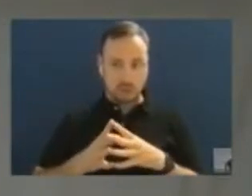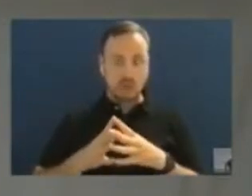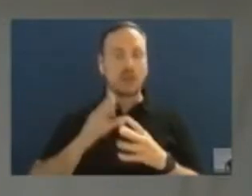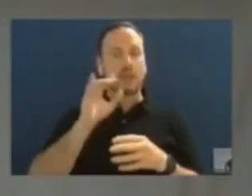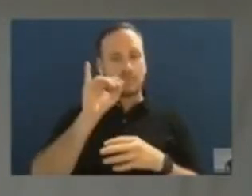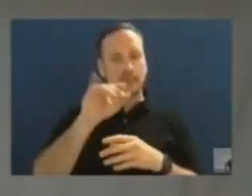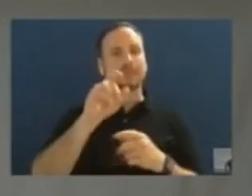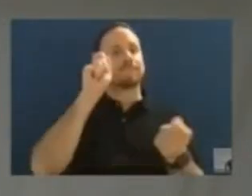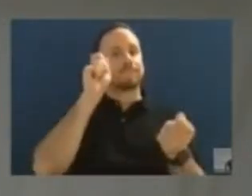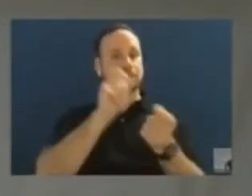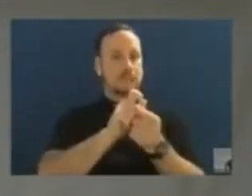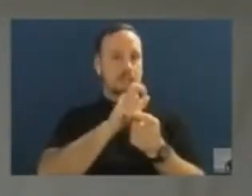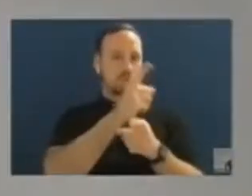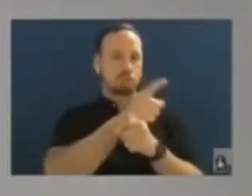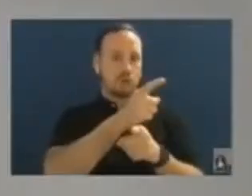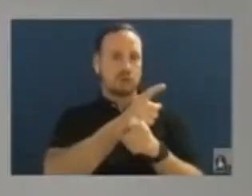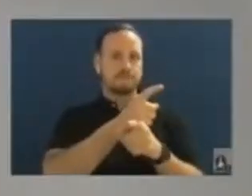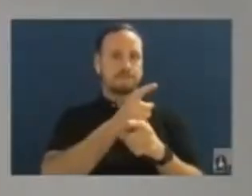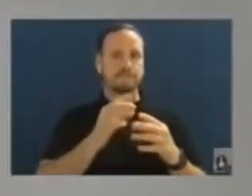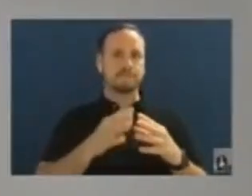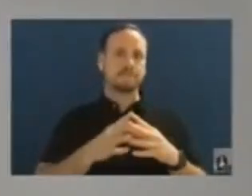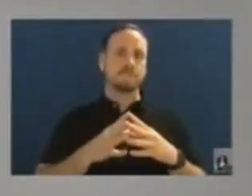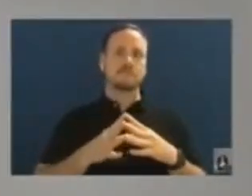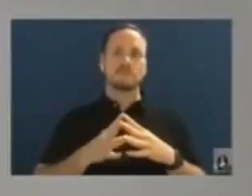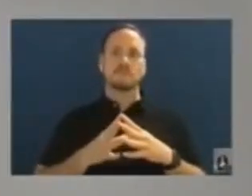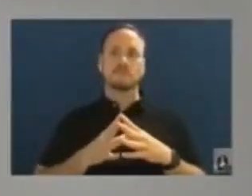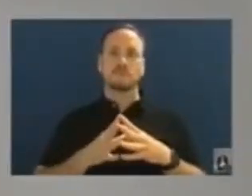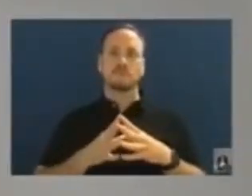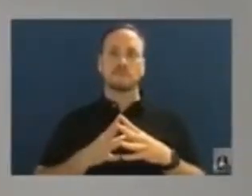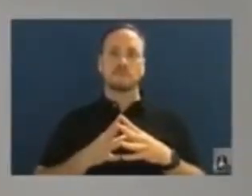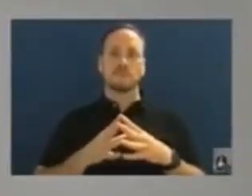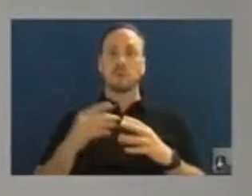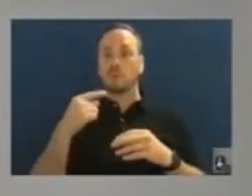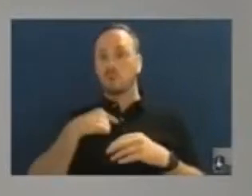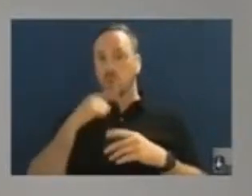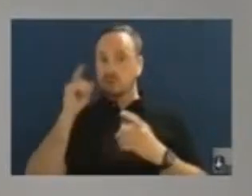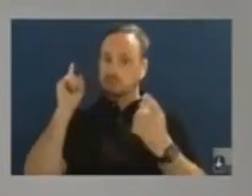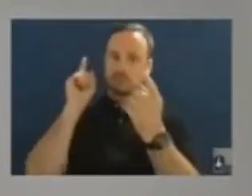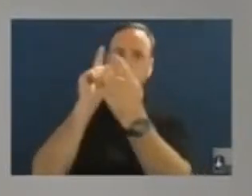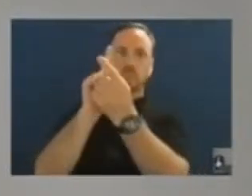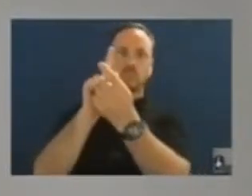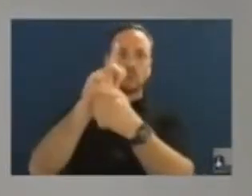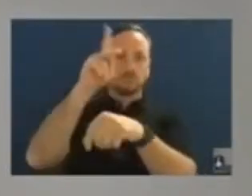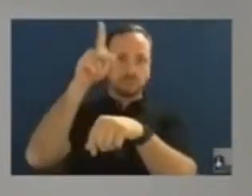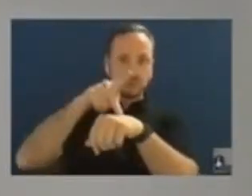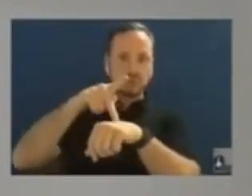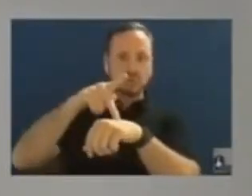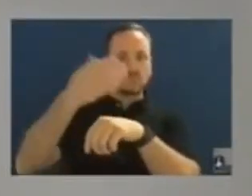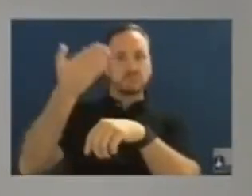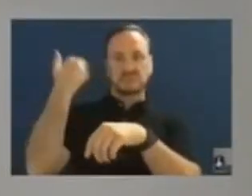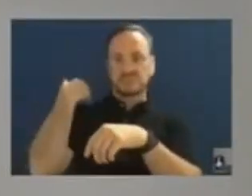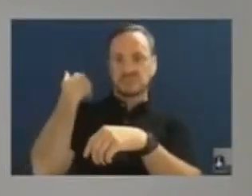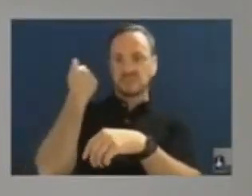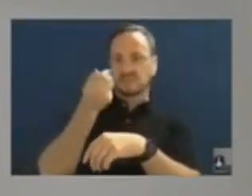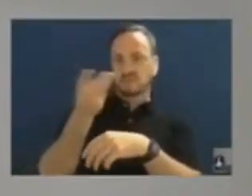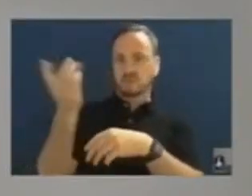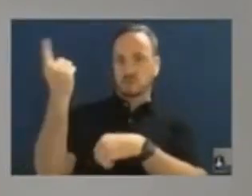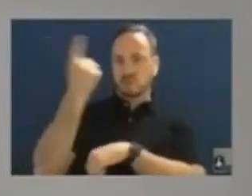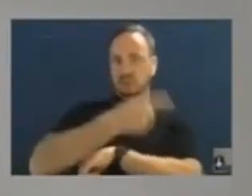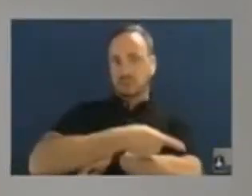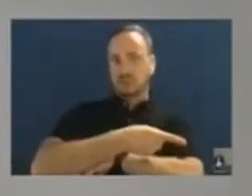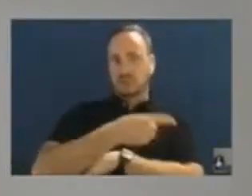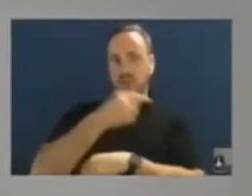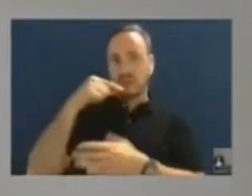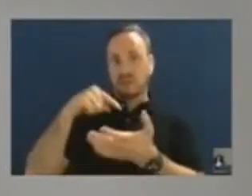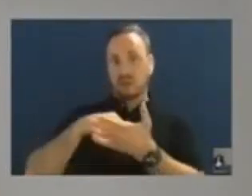talked about is we've gone with our principals, we've shared with our principals over just the last couple of days, a lot of these processes that